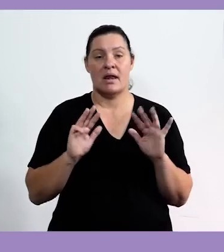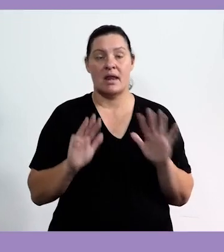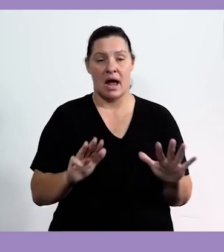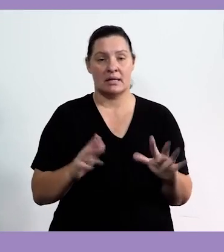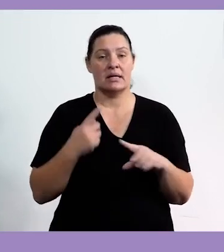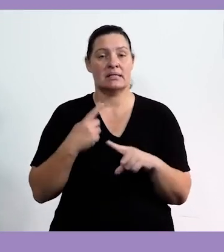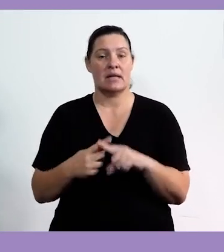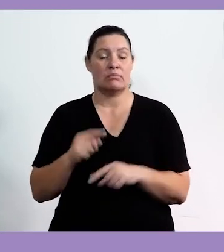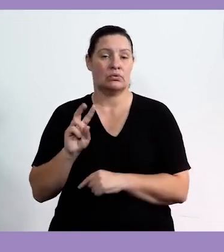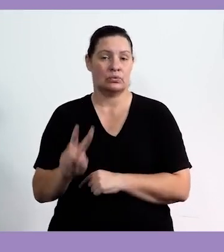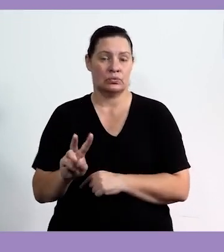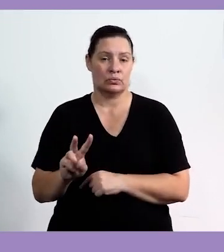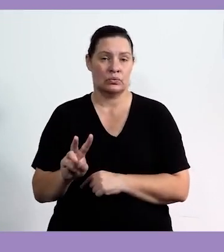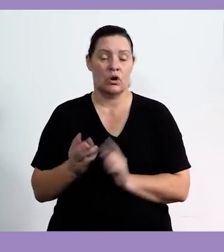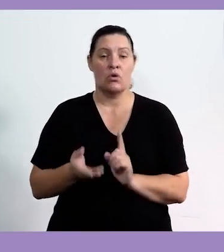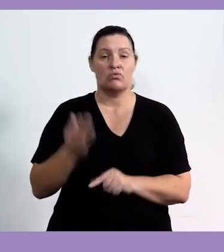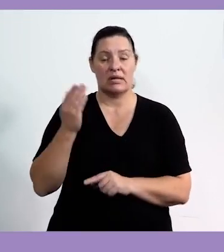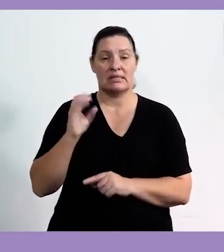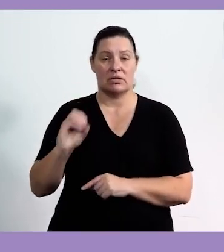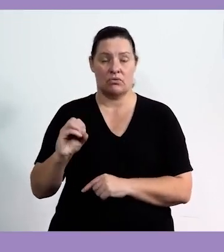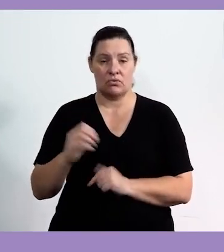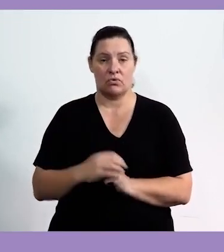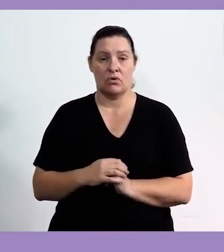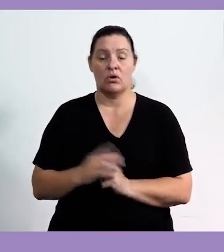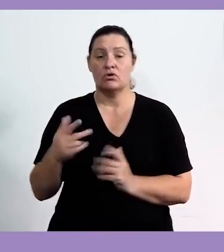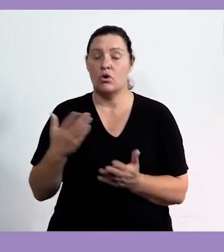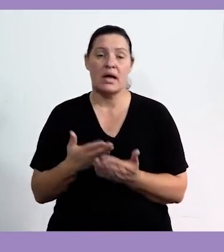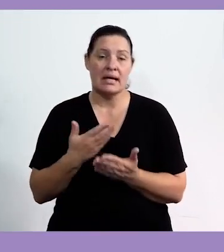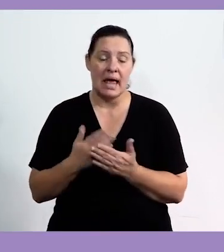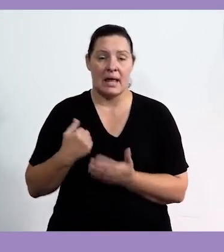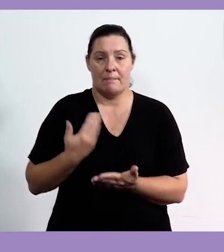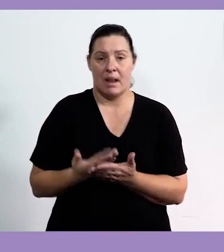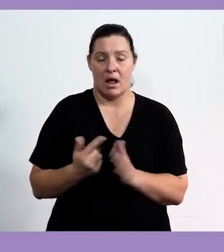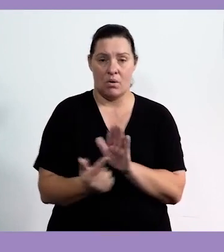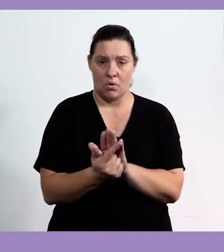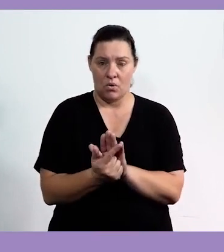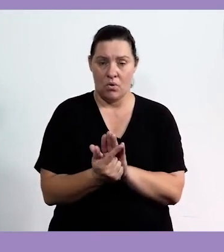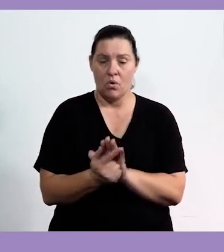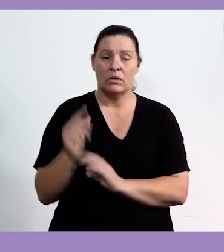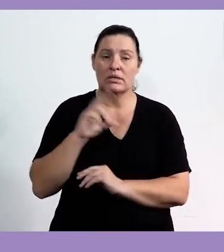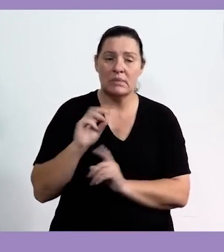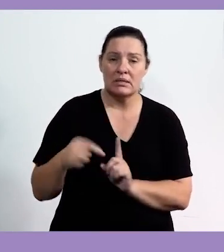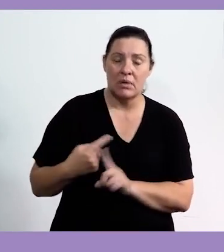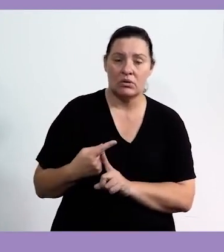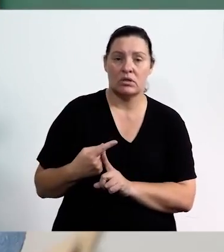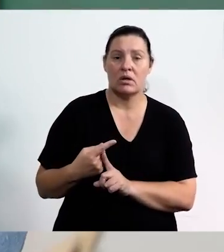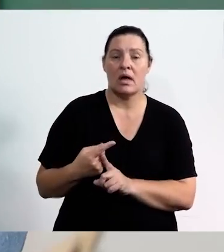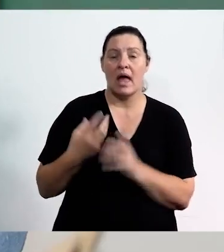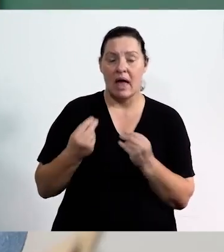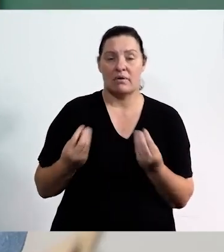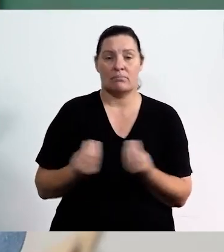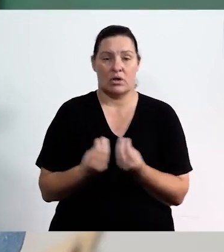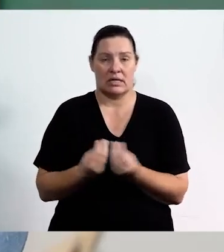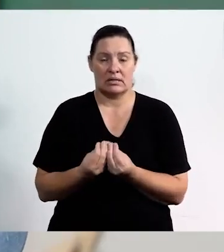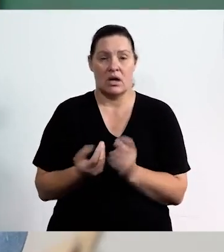We have 9 multiplied by 2 raised to the exponent 0. So you can apply the law that speaks about